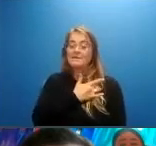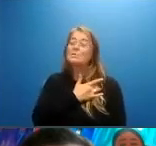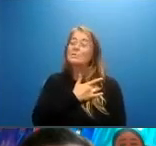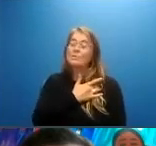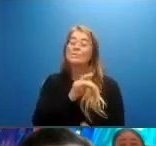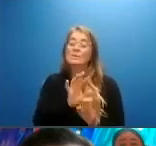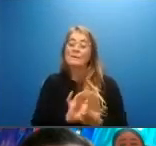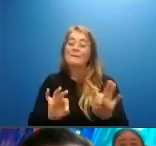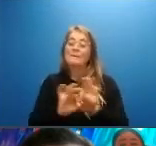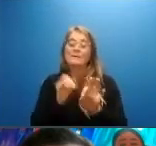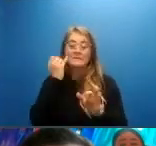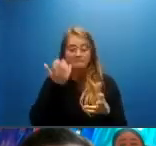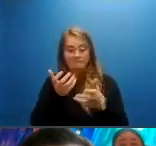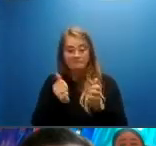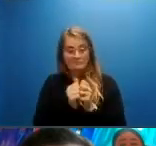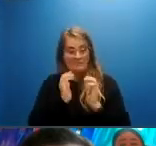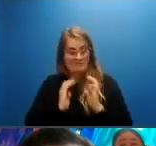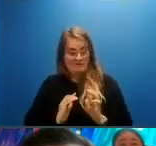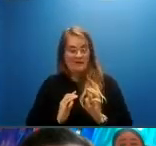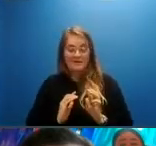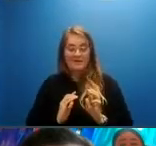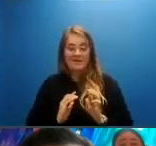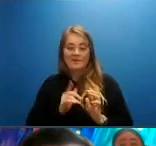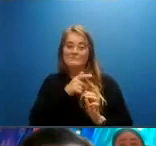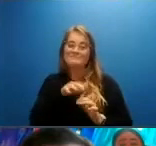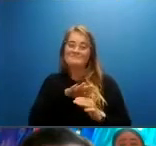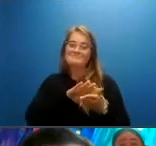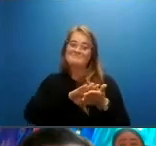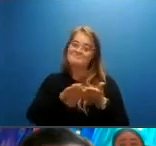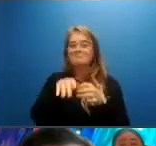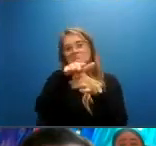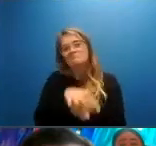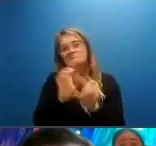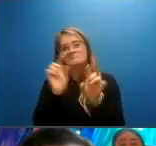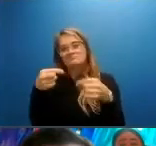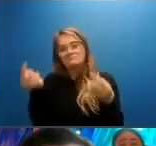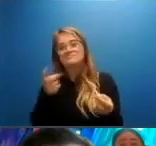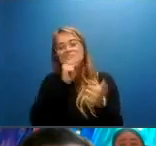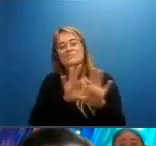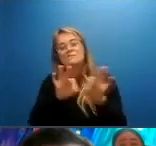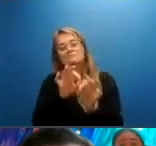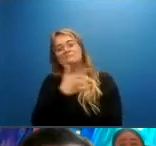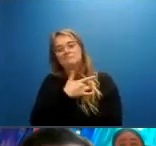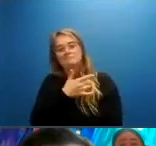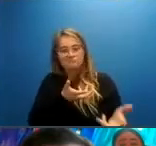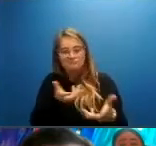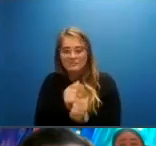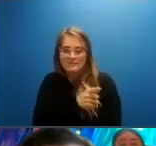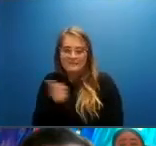when we're working with our marginalized Indigenous people and